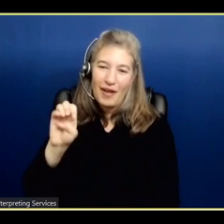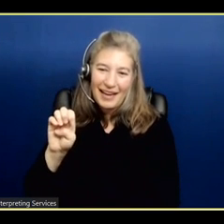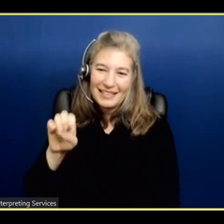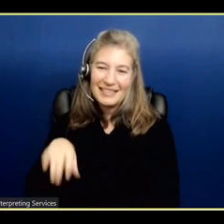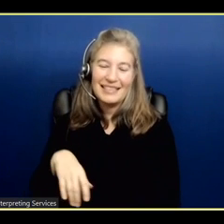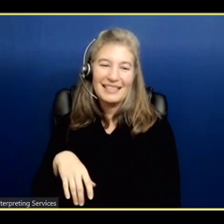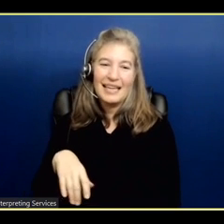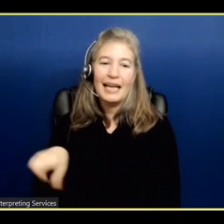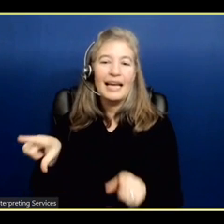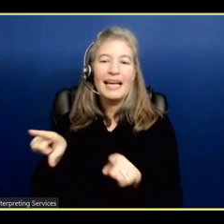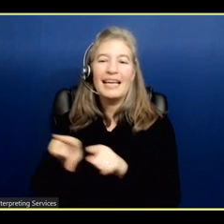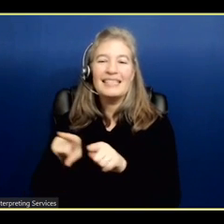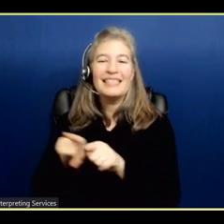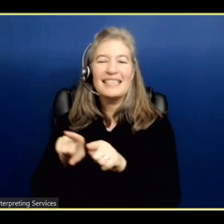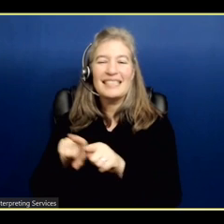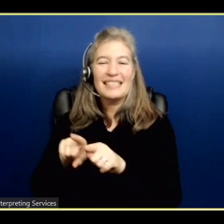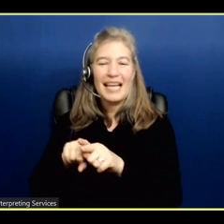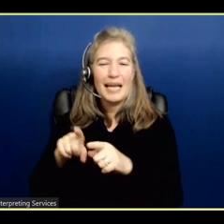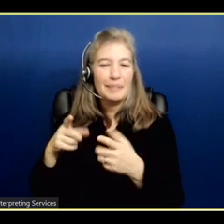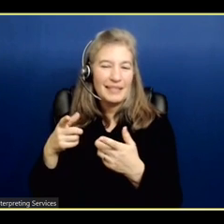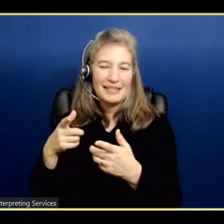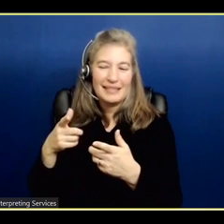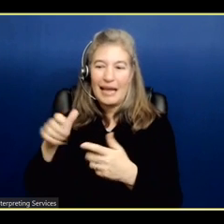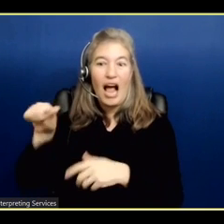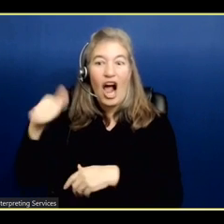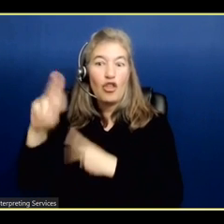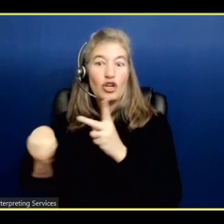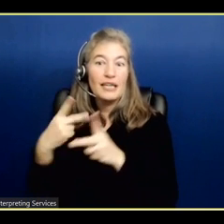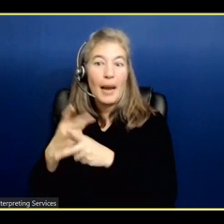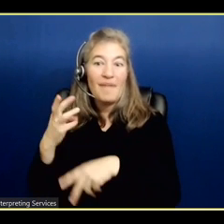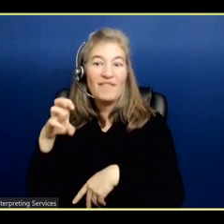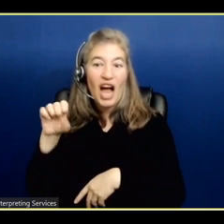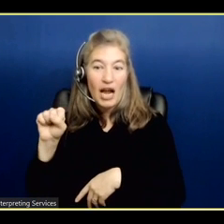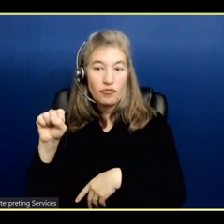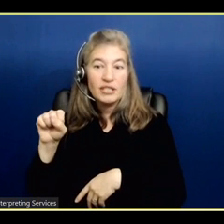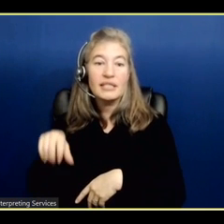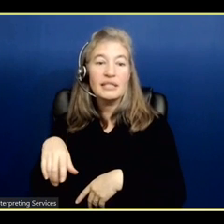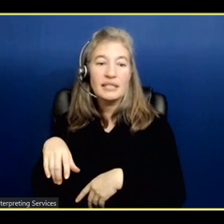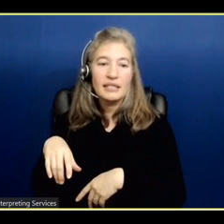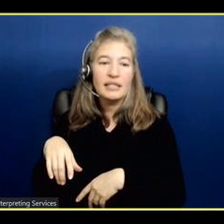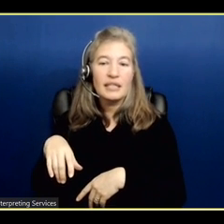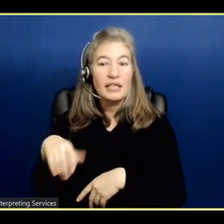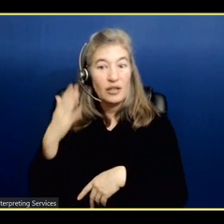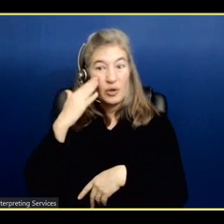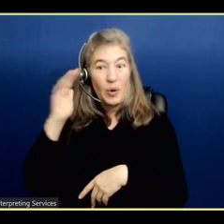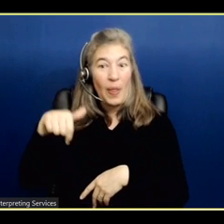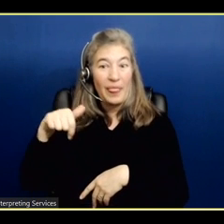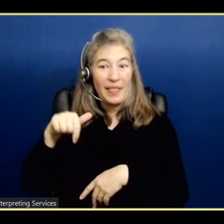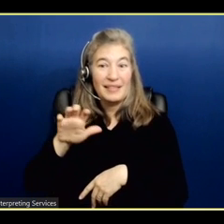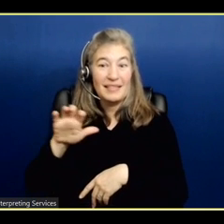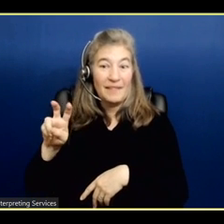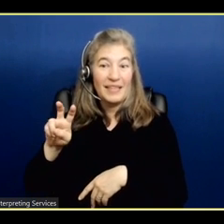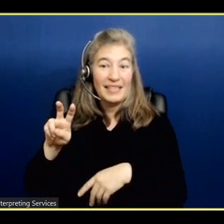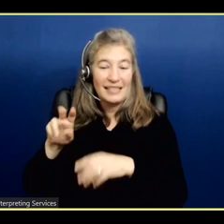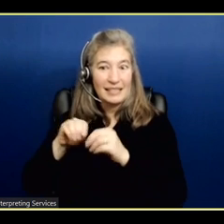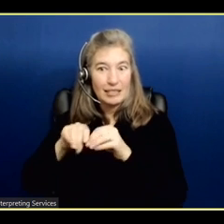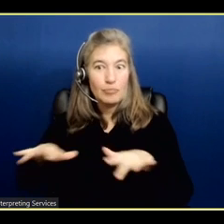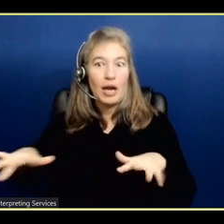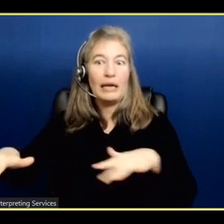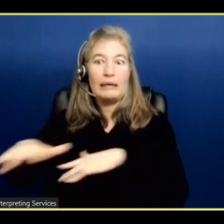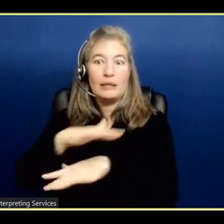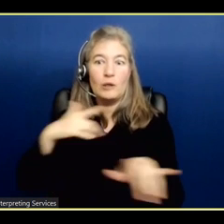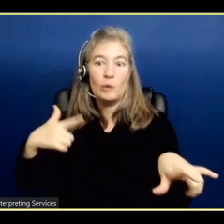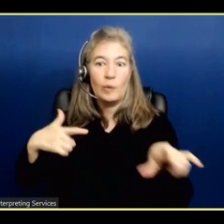light. And a couple quick anecdotes. Our own president and some elected officials refer to the